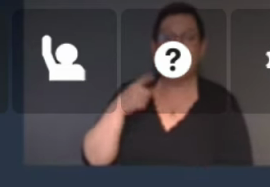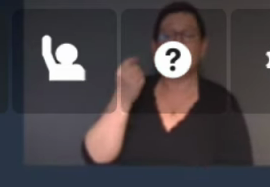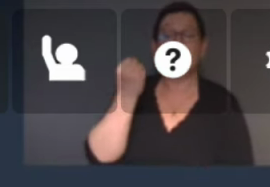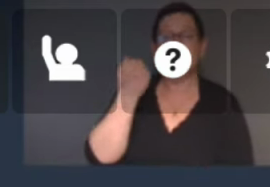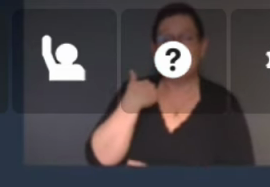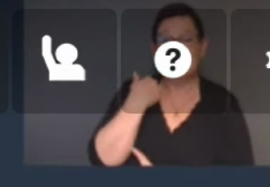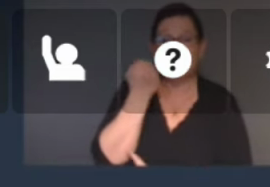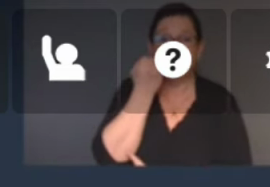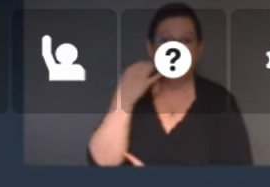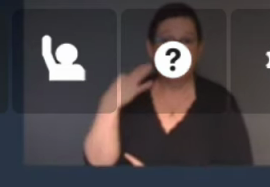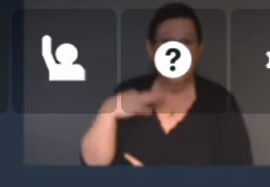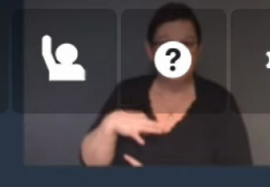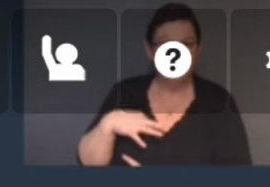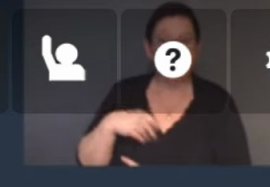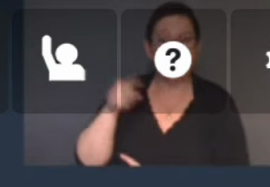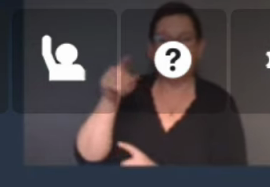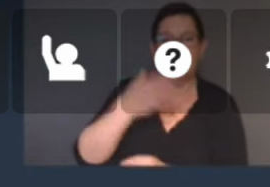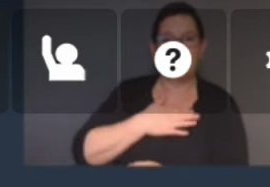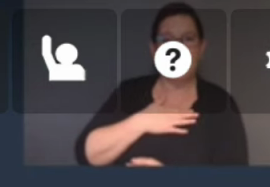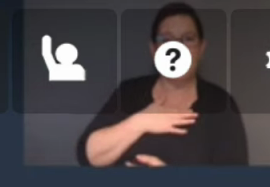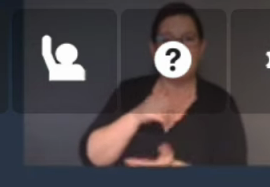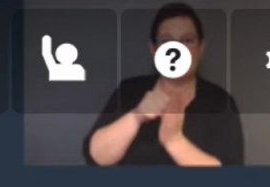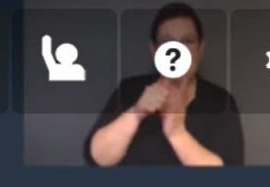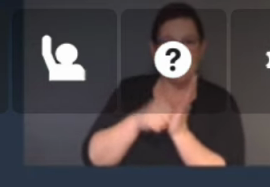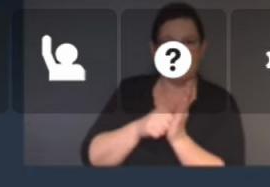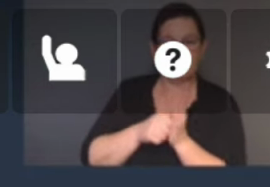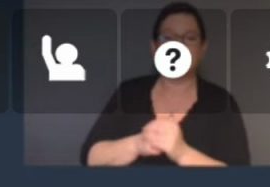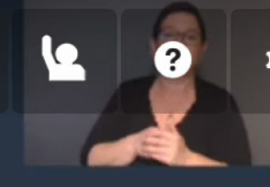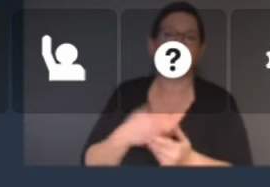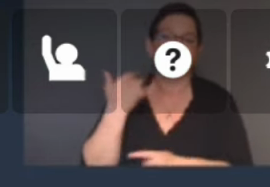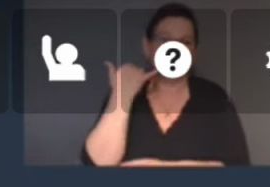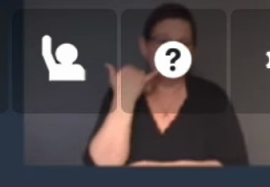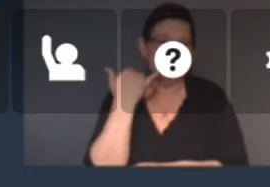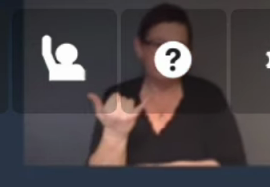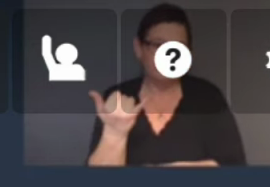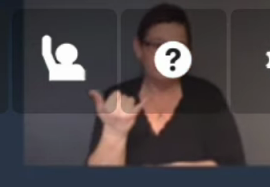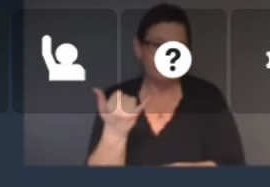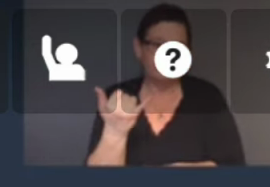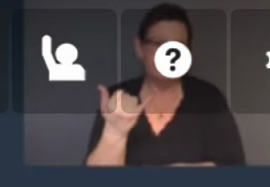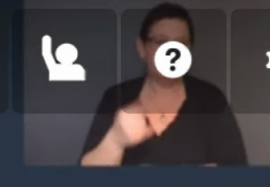My Account is the quickest, easiest, and most secure way to complete your application.